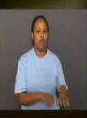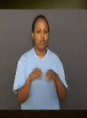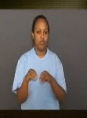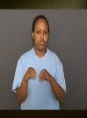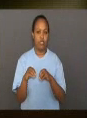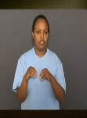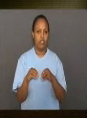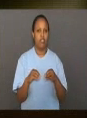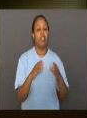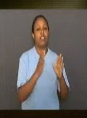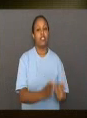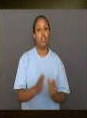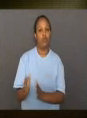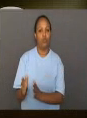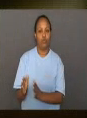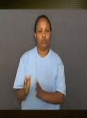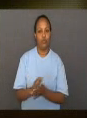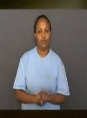Students, let's get ready.